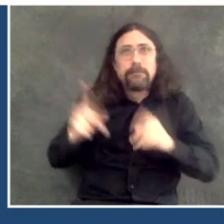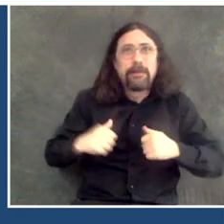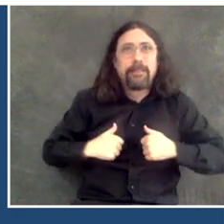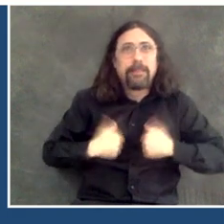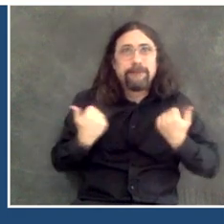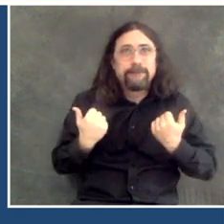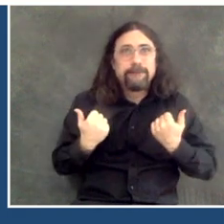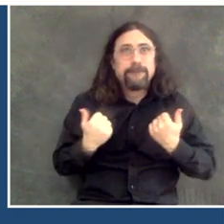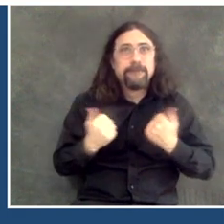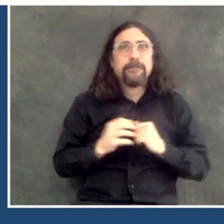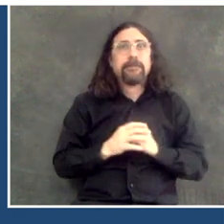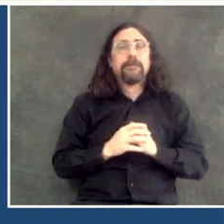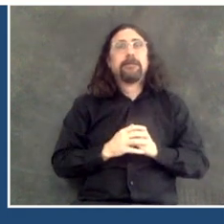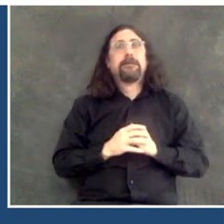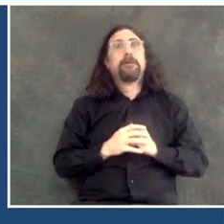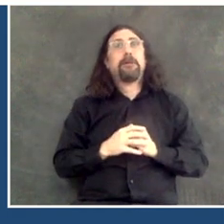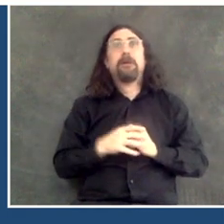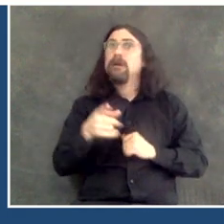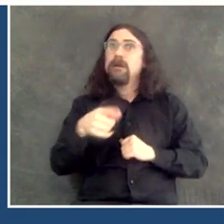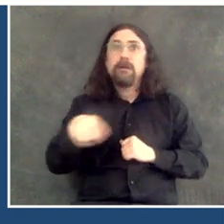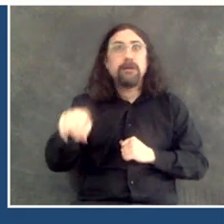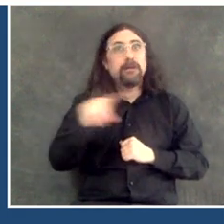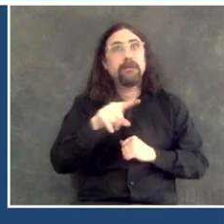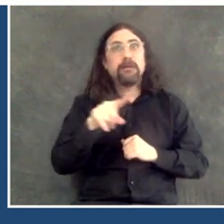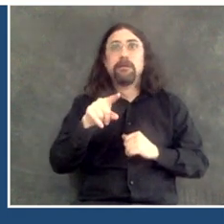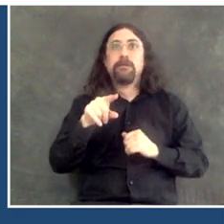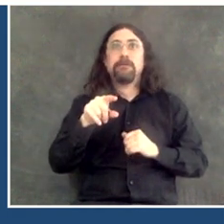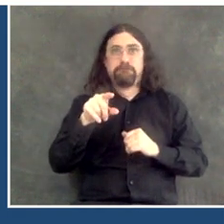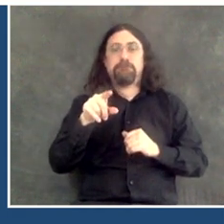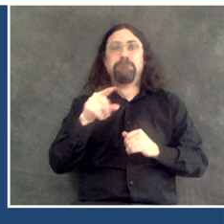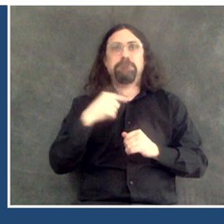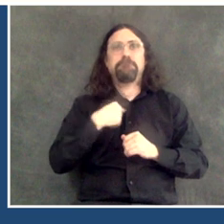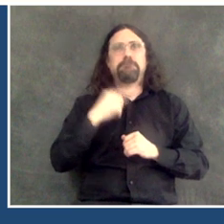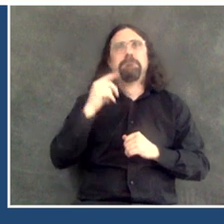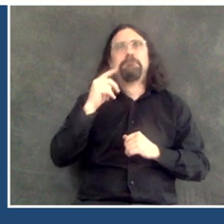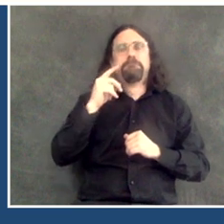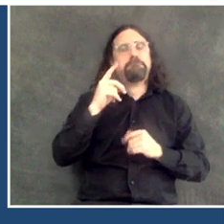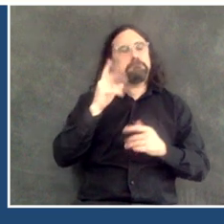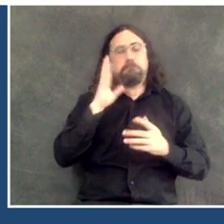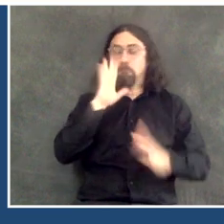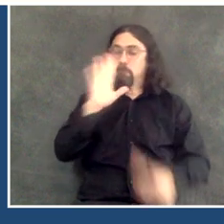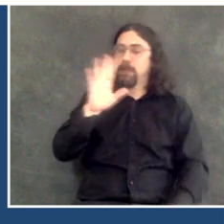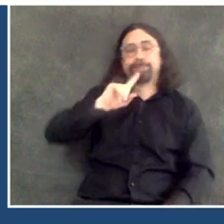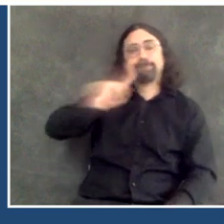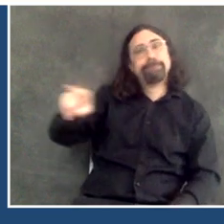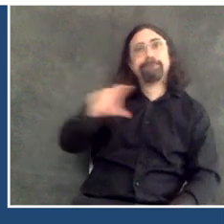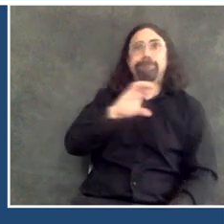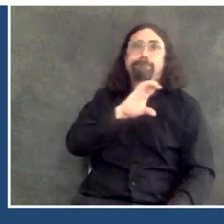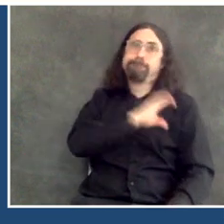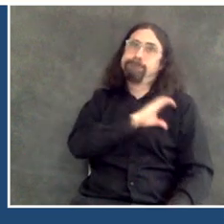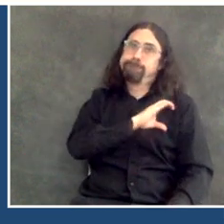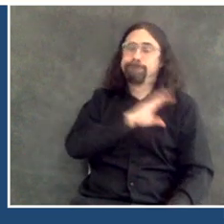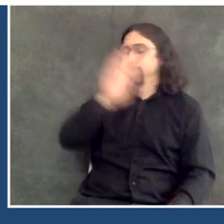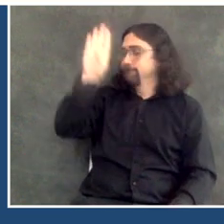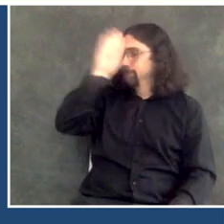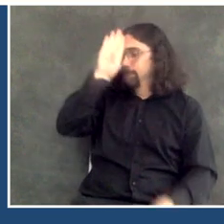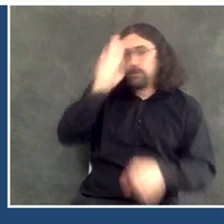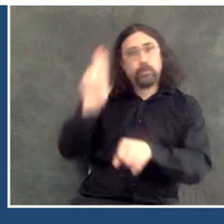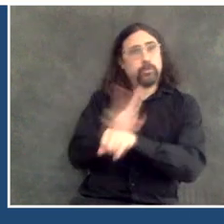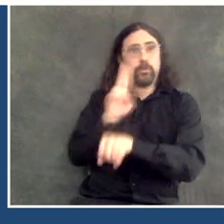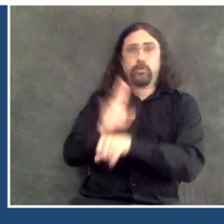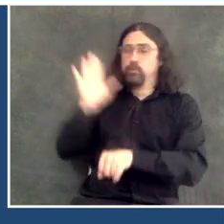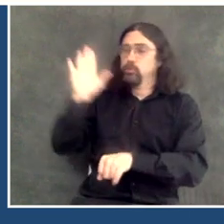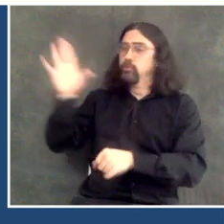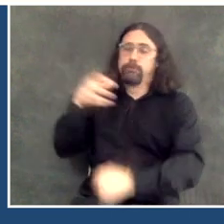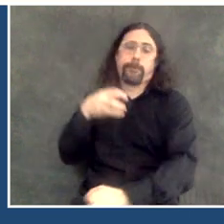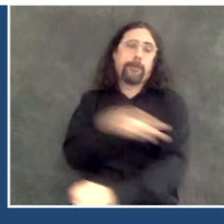FDNY, to use their law enforcement capacity to make sure that those items are turned over